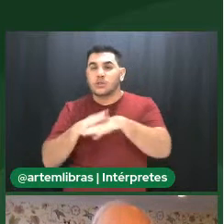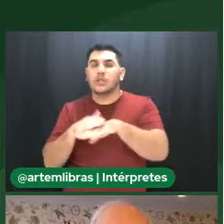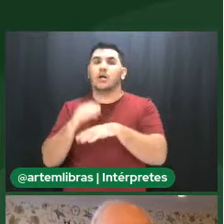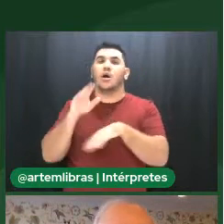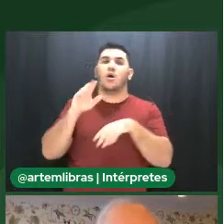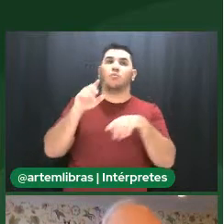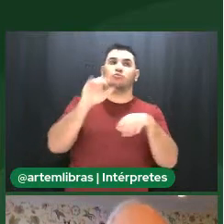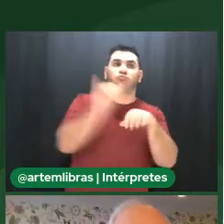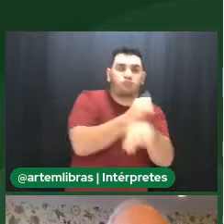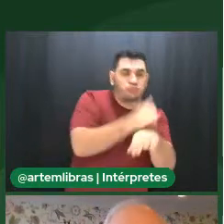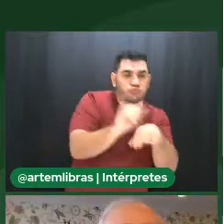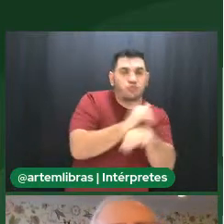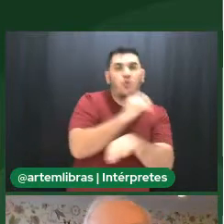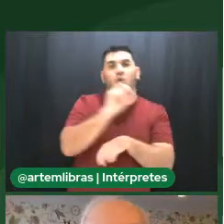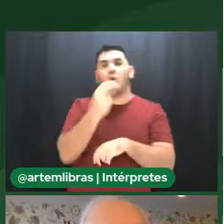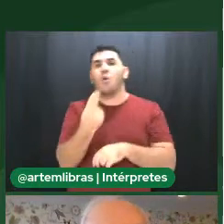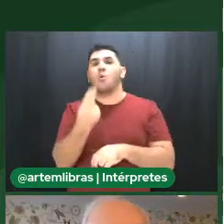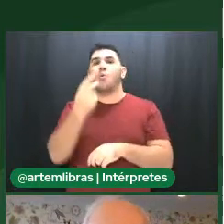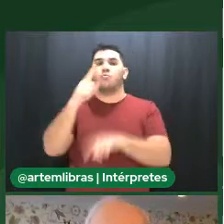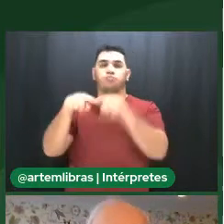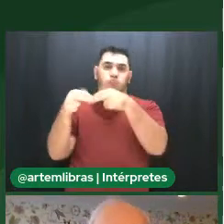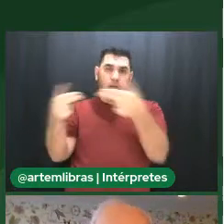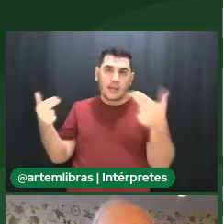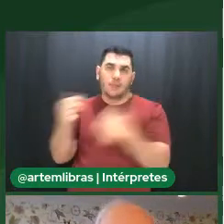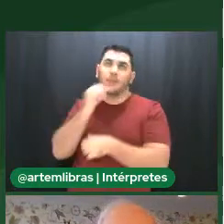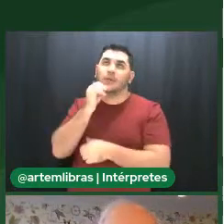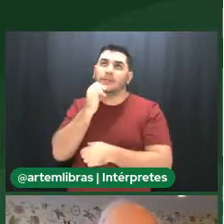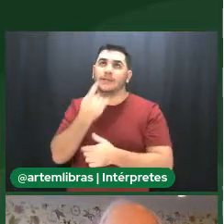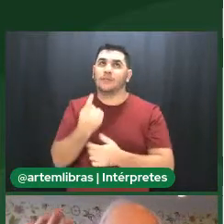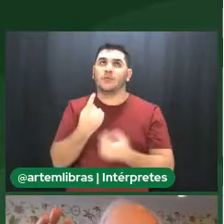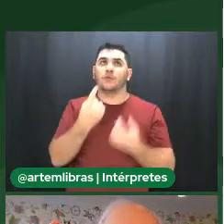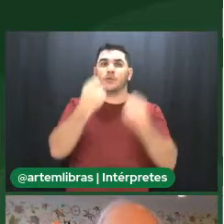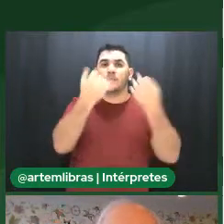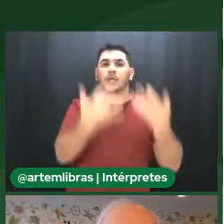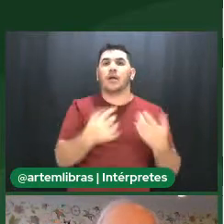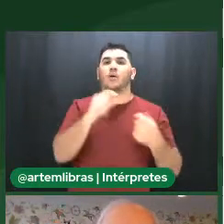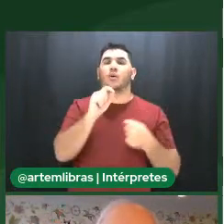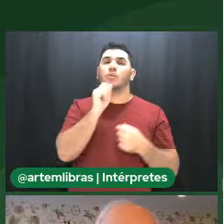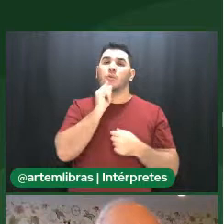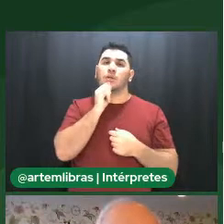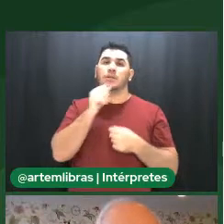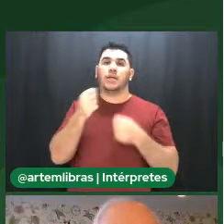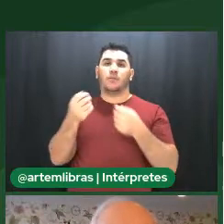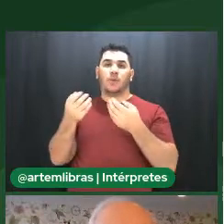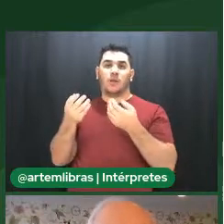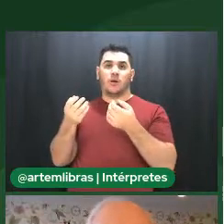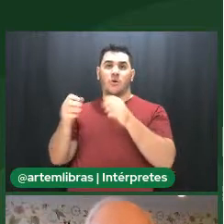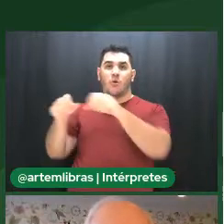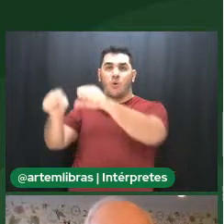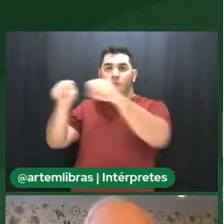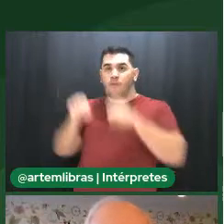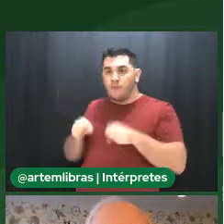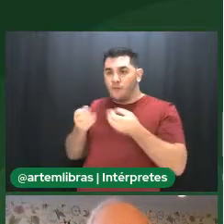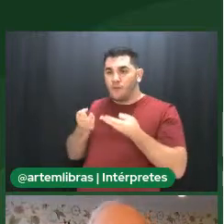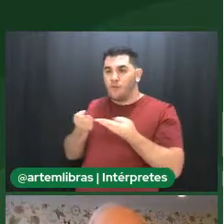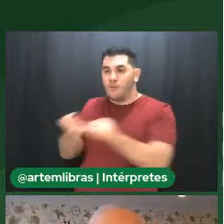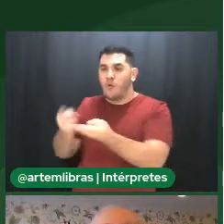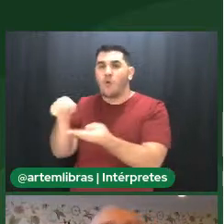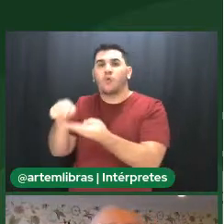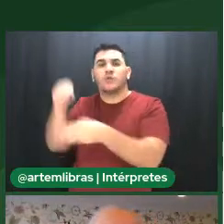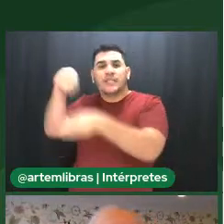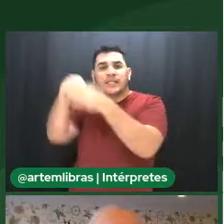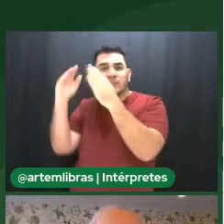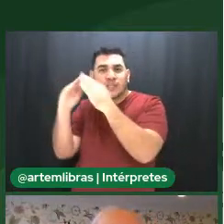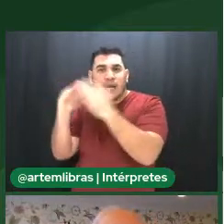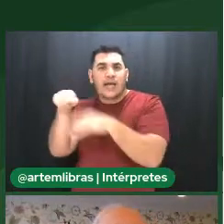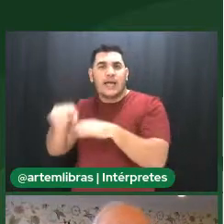your self-cleaning oven in your house, when the temperature goes above 500 degrees Fahrenheit, the